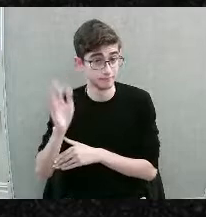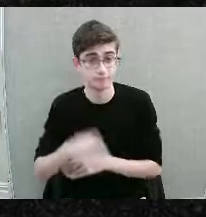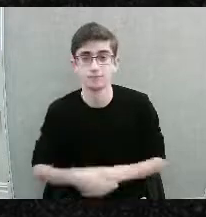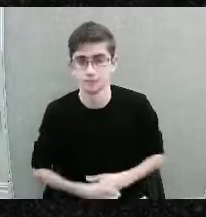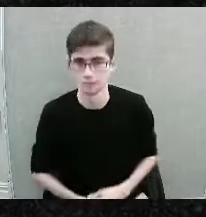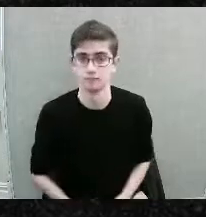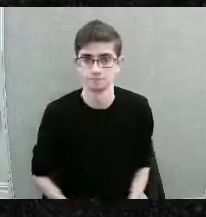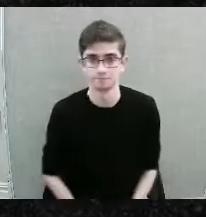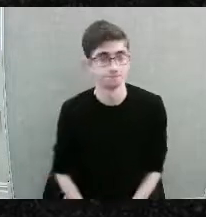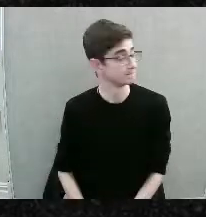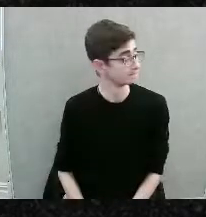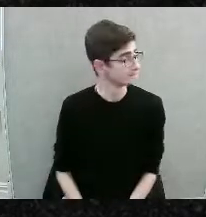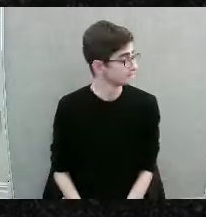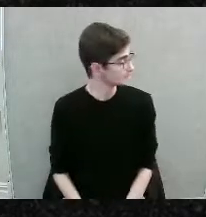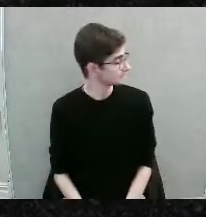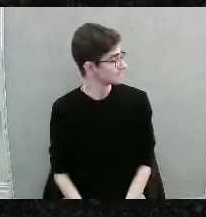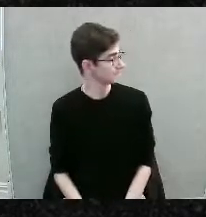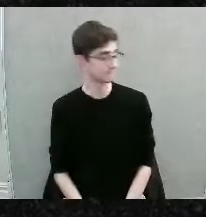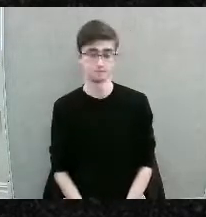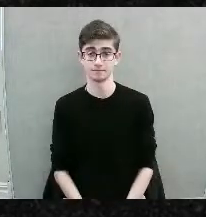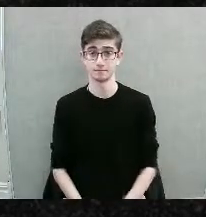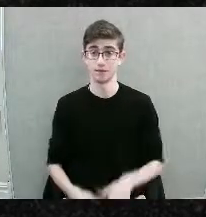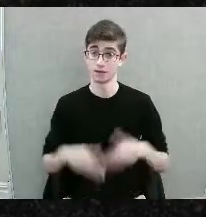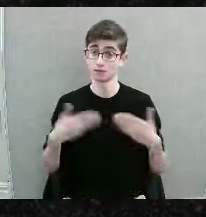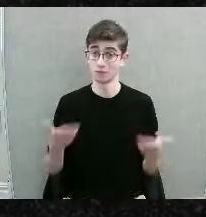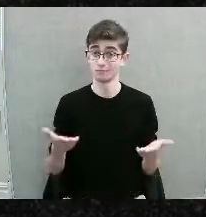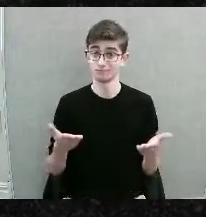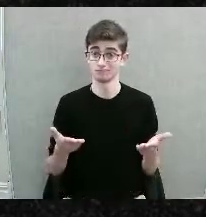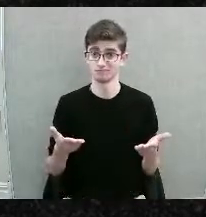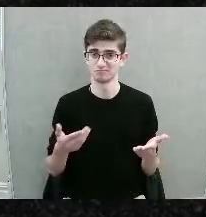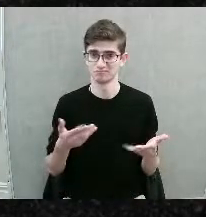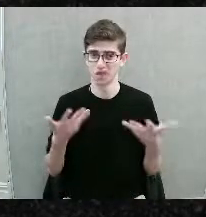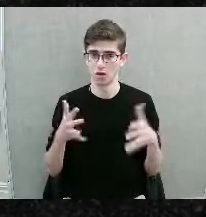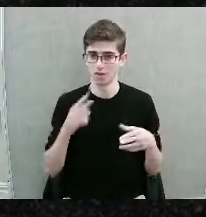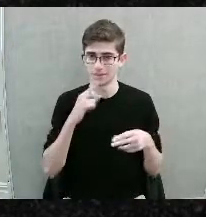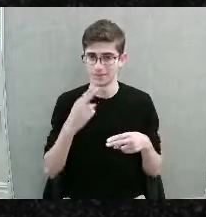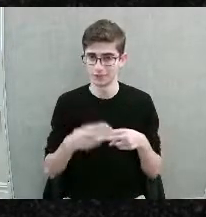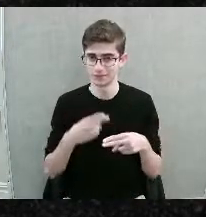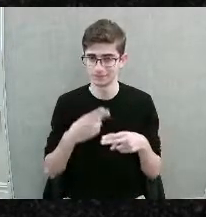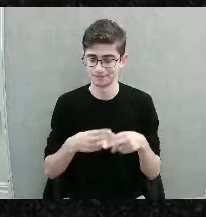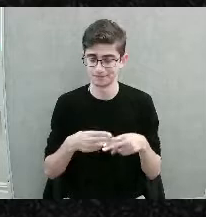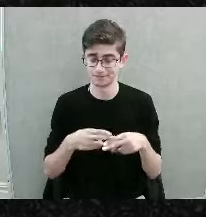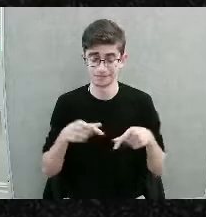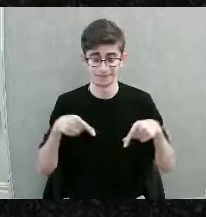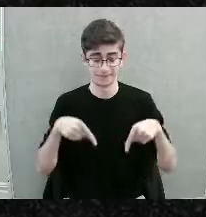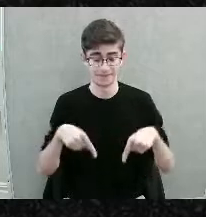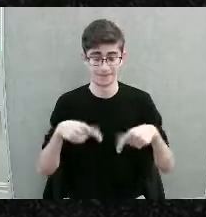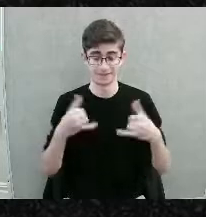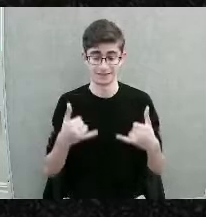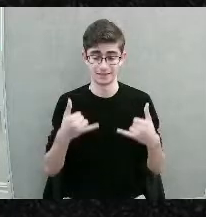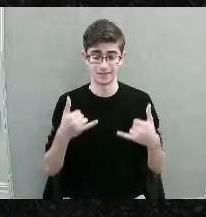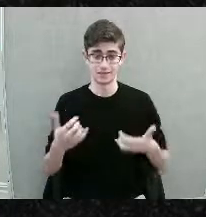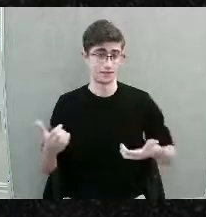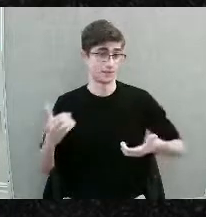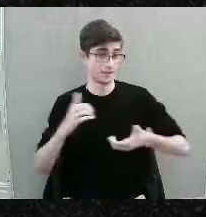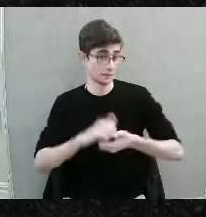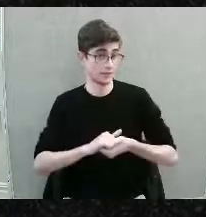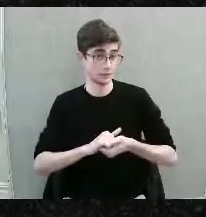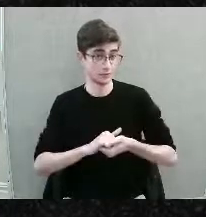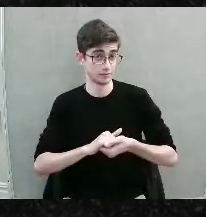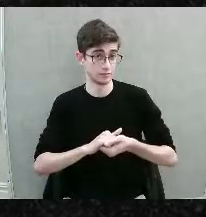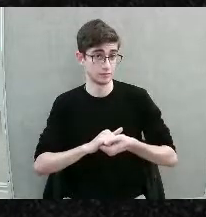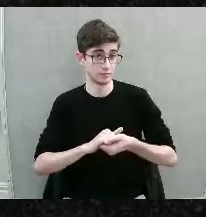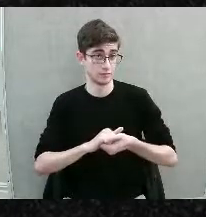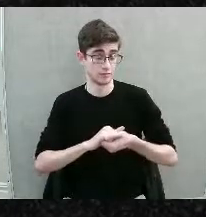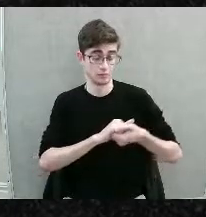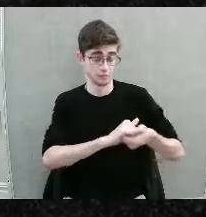lecture. So, as I mentioned, this is a collaboration that was 10